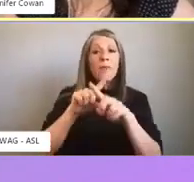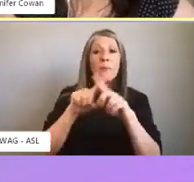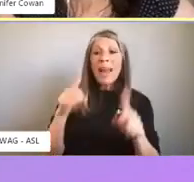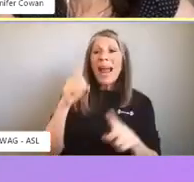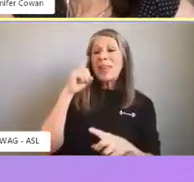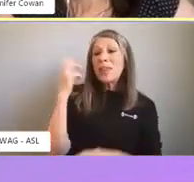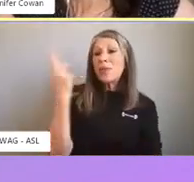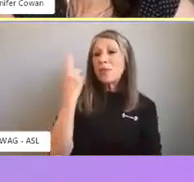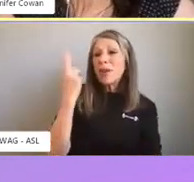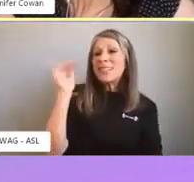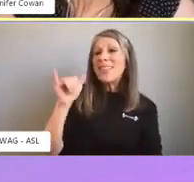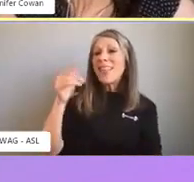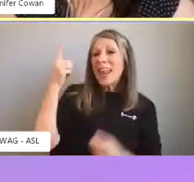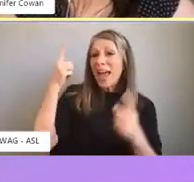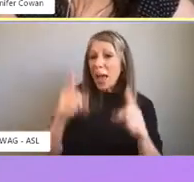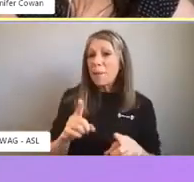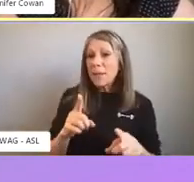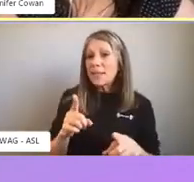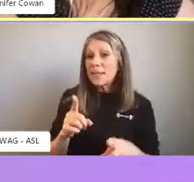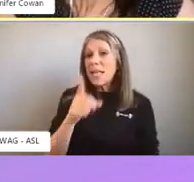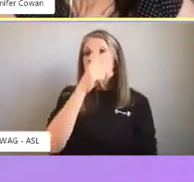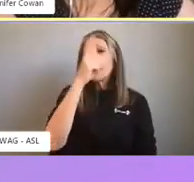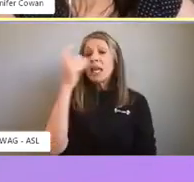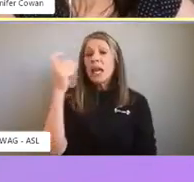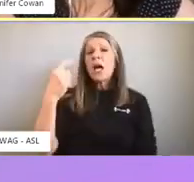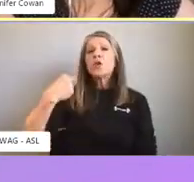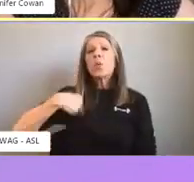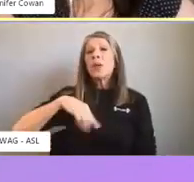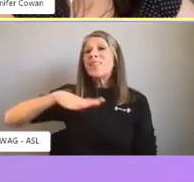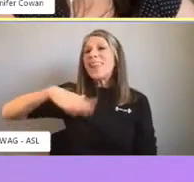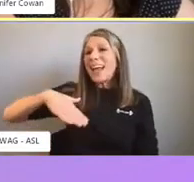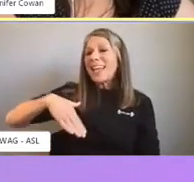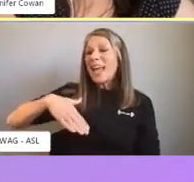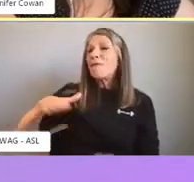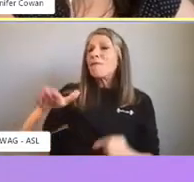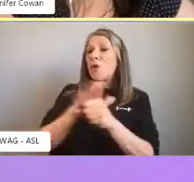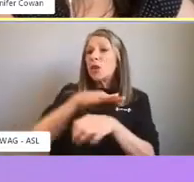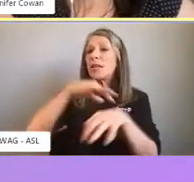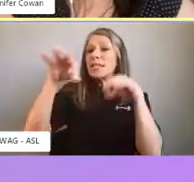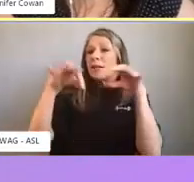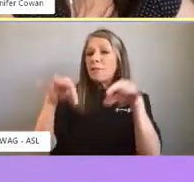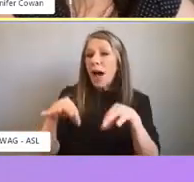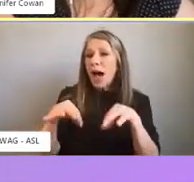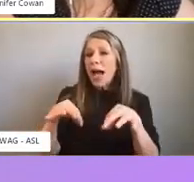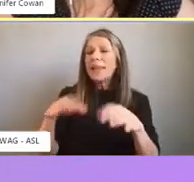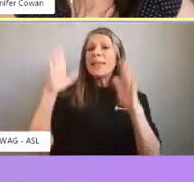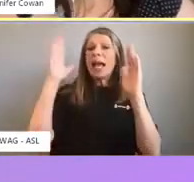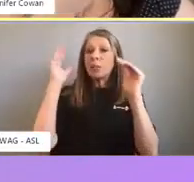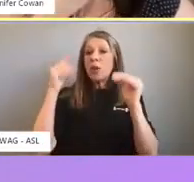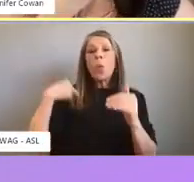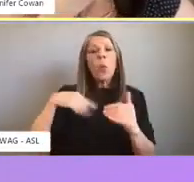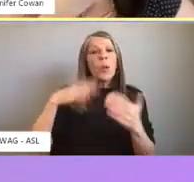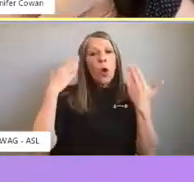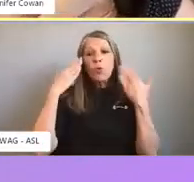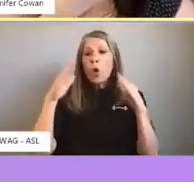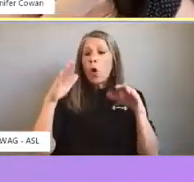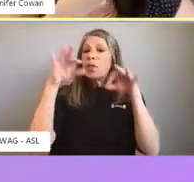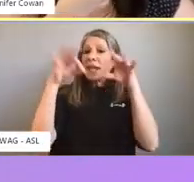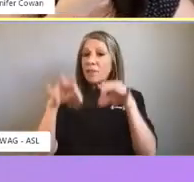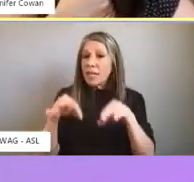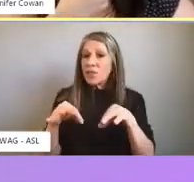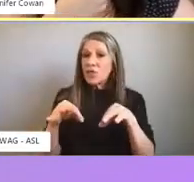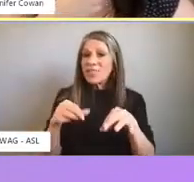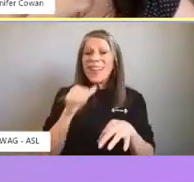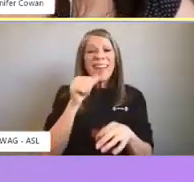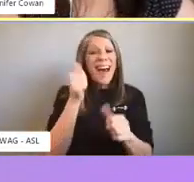reason that happens is because we haven't fully defined the expectations. We don't know what those definitions are. And